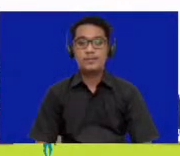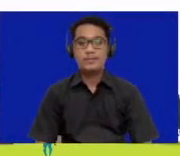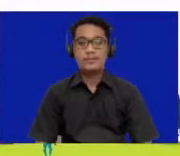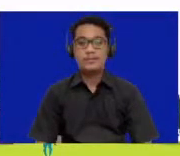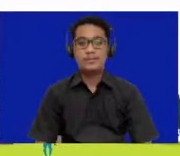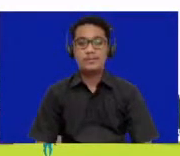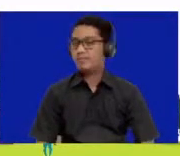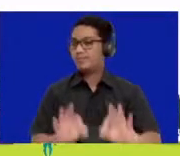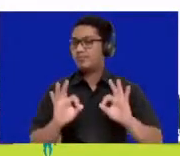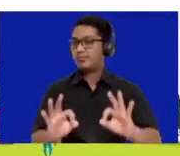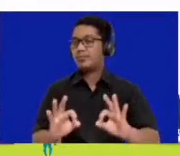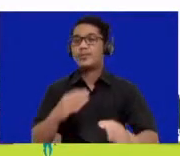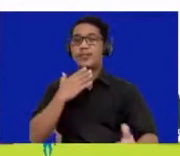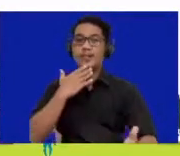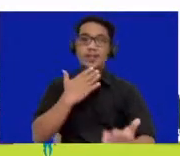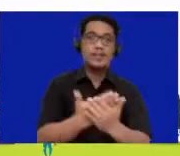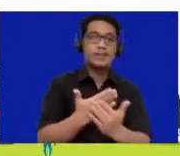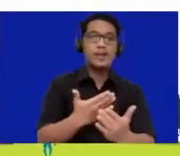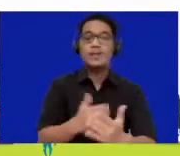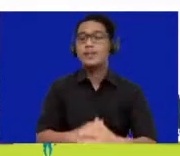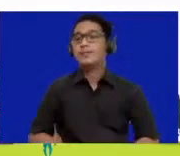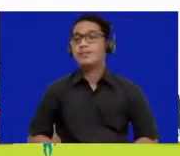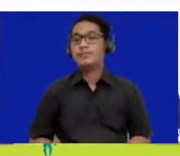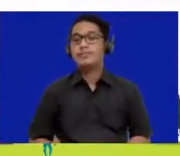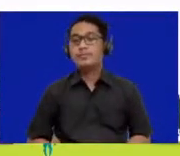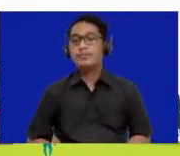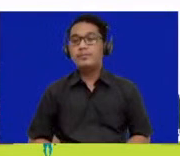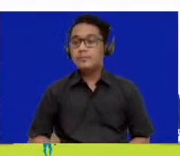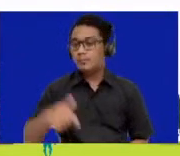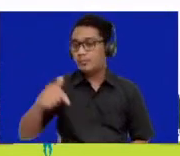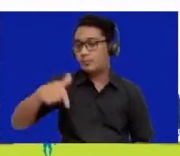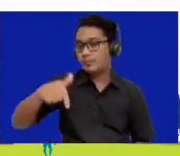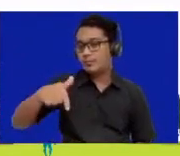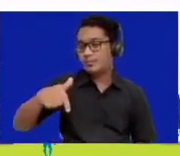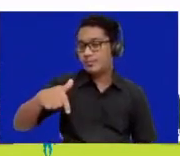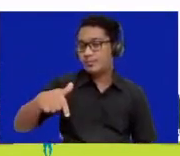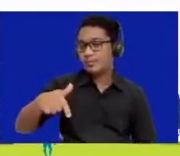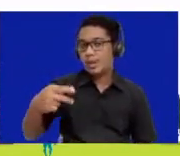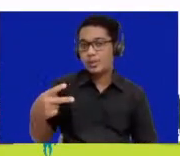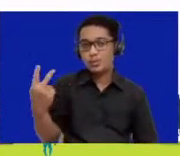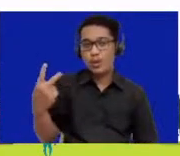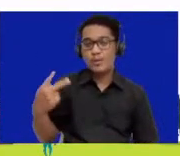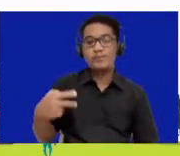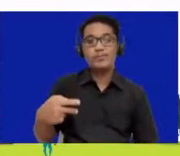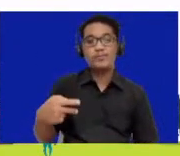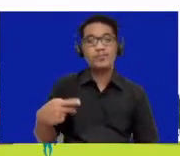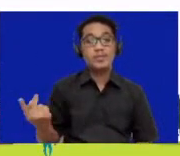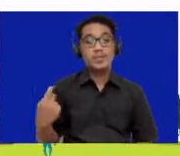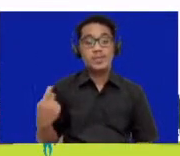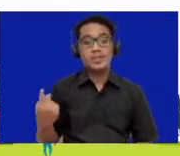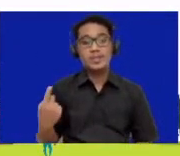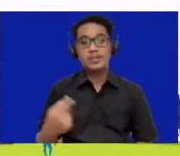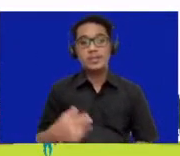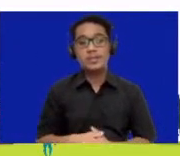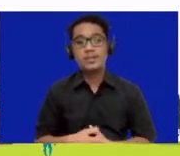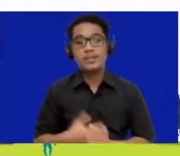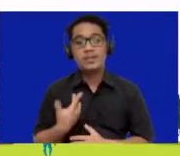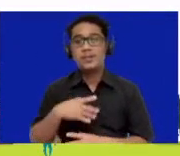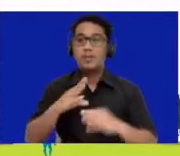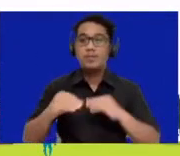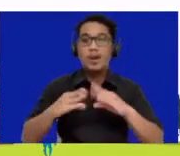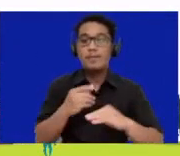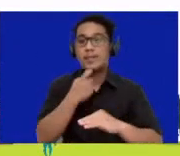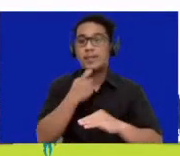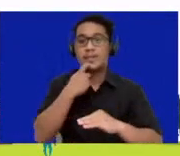Baik, terima kasih. Di sesi kedua ini kita akan membahas tentang peran Tagana